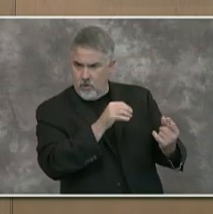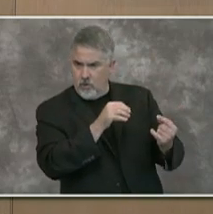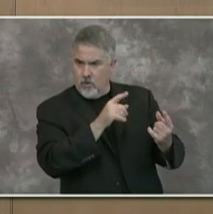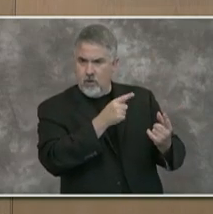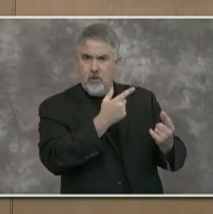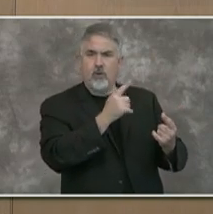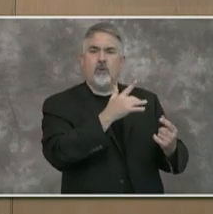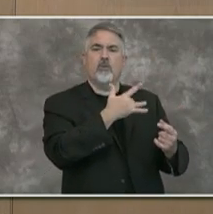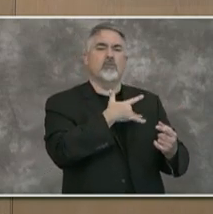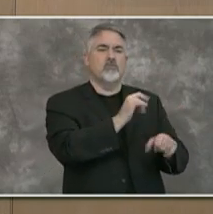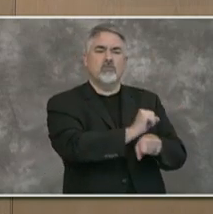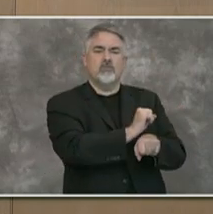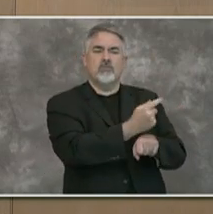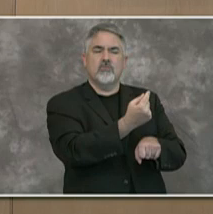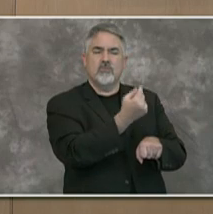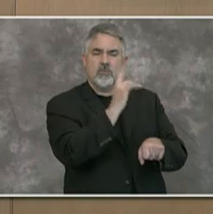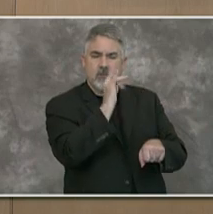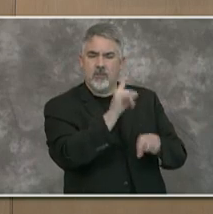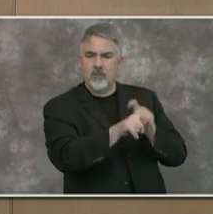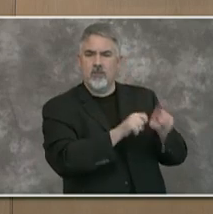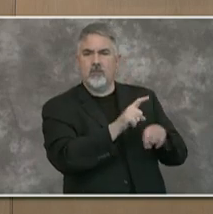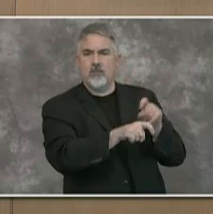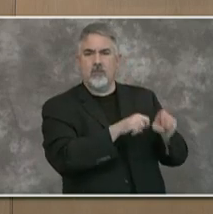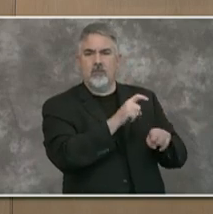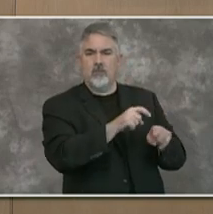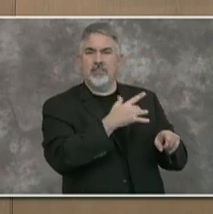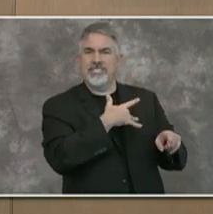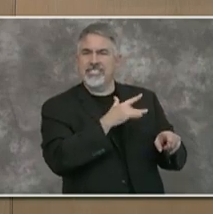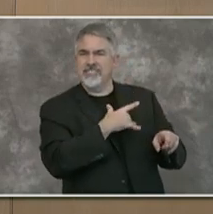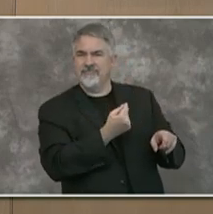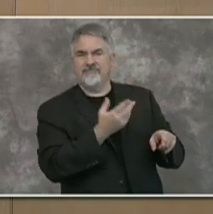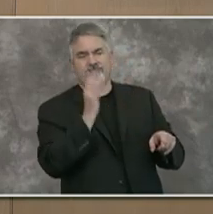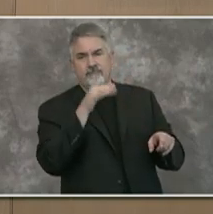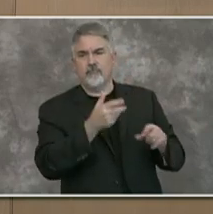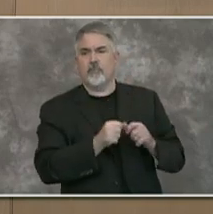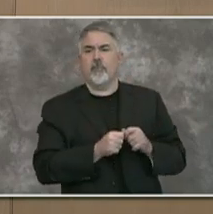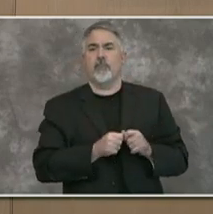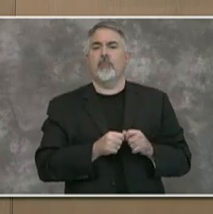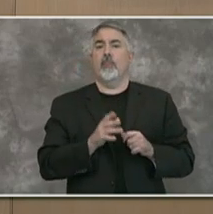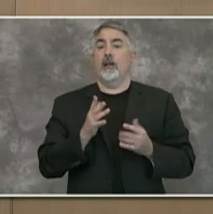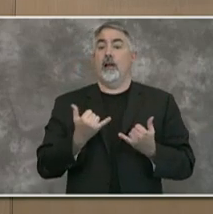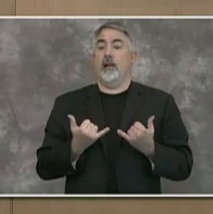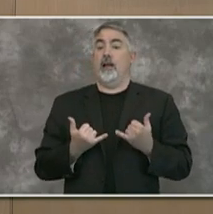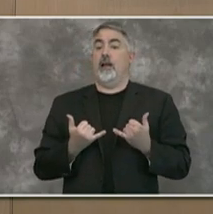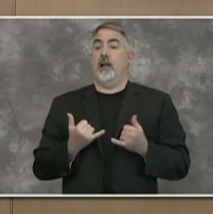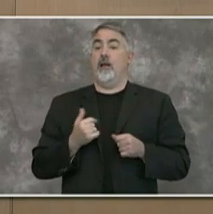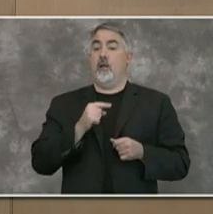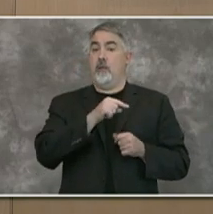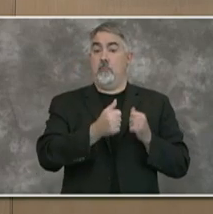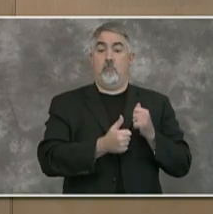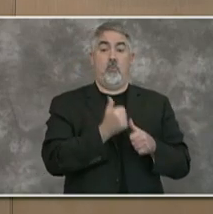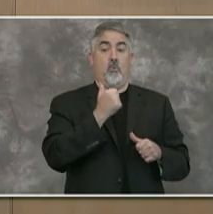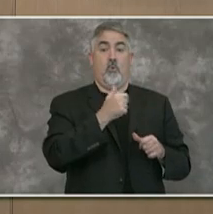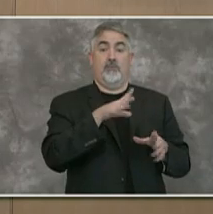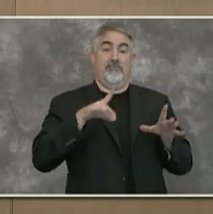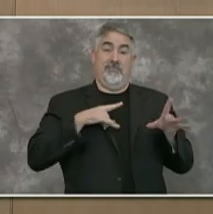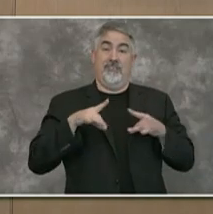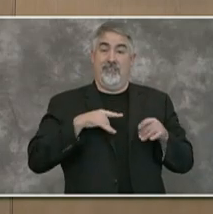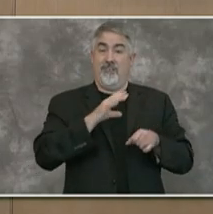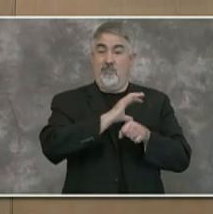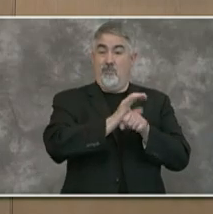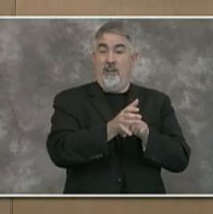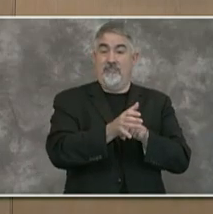occupation. And as of now, if most people are positive, they should be at